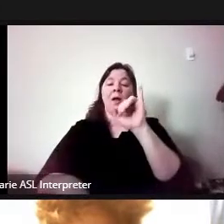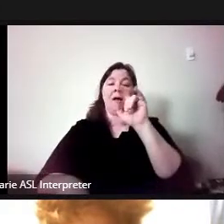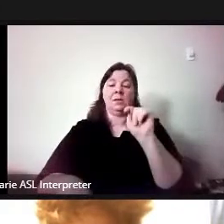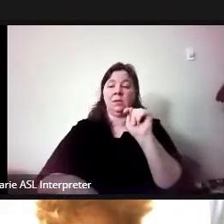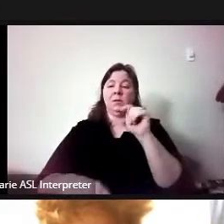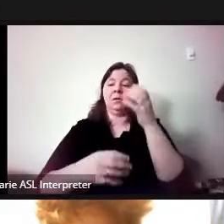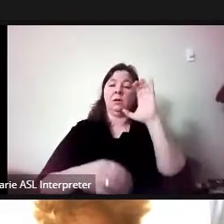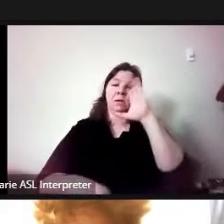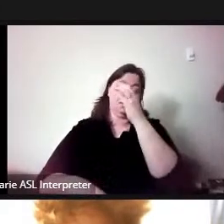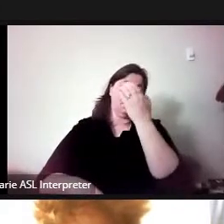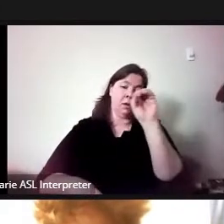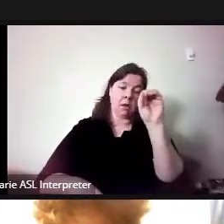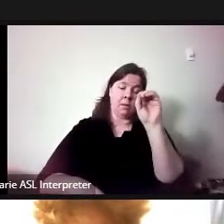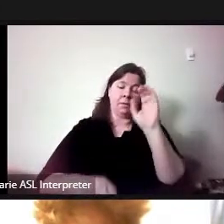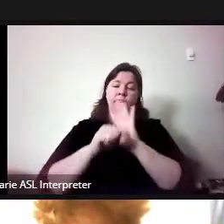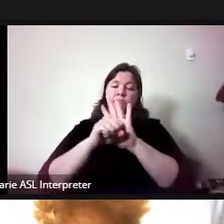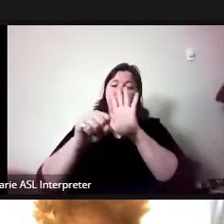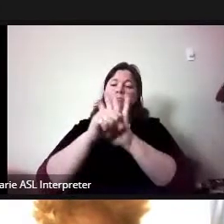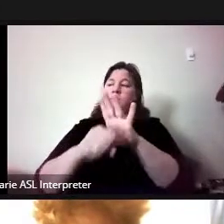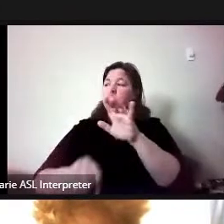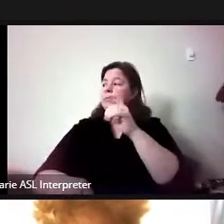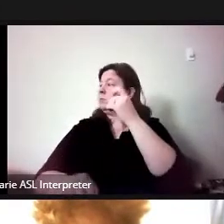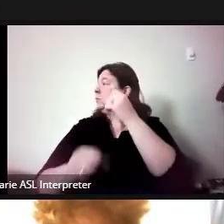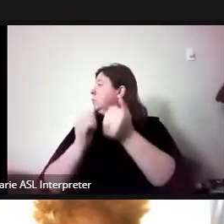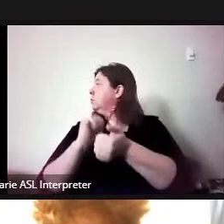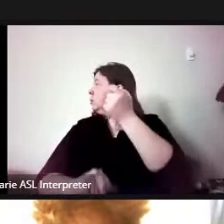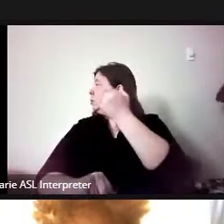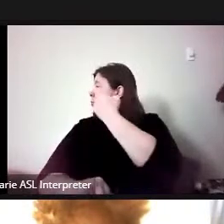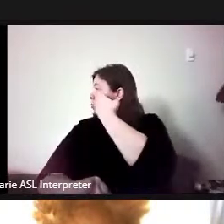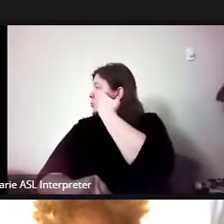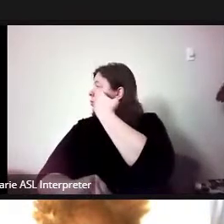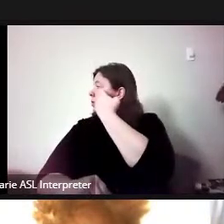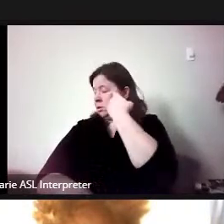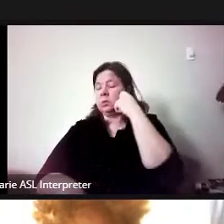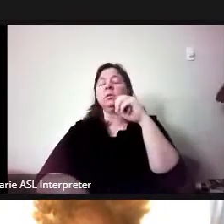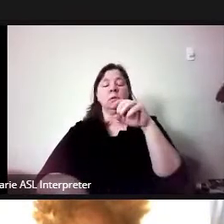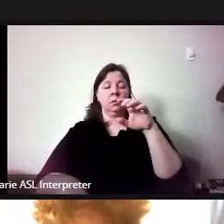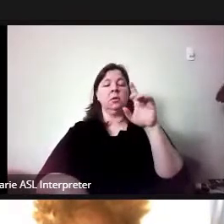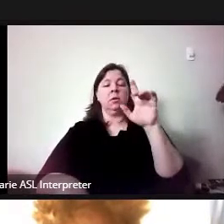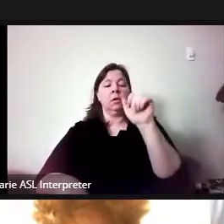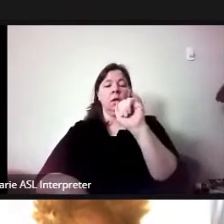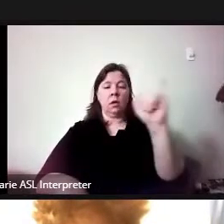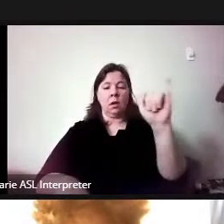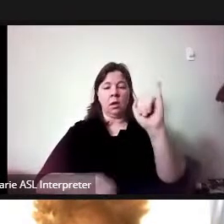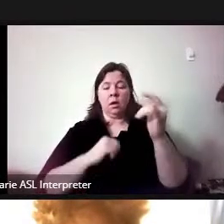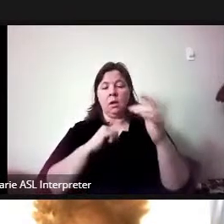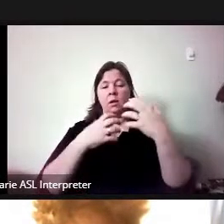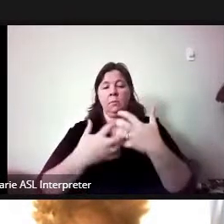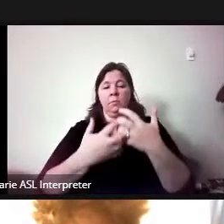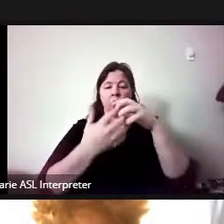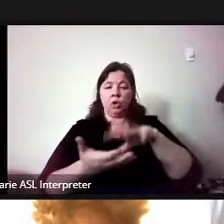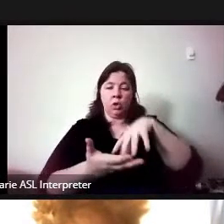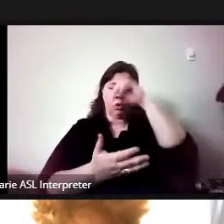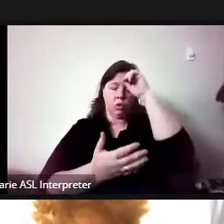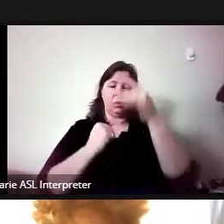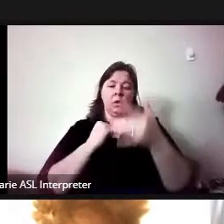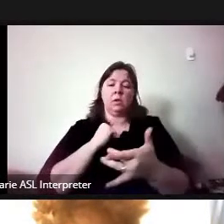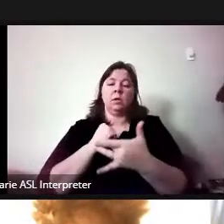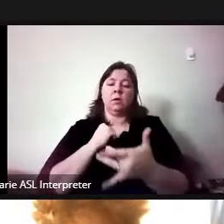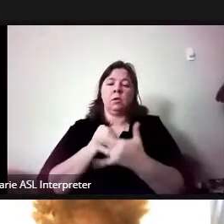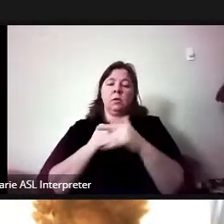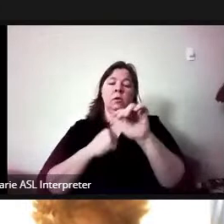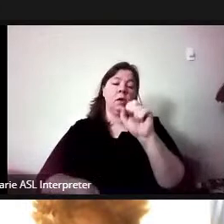company driven by the latest artificial intelligence and machine learning technology. Our CEO, Ash